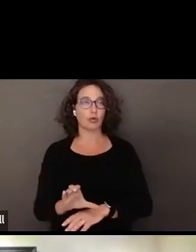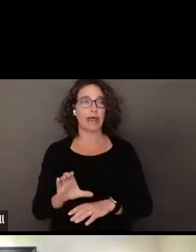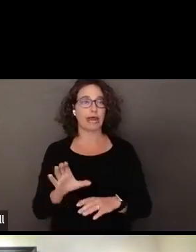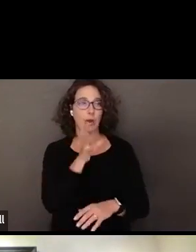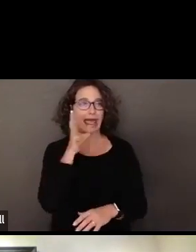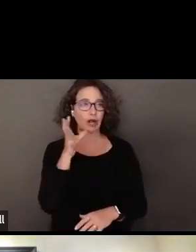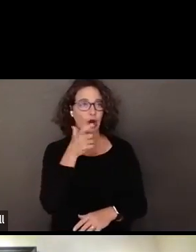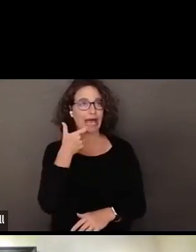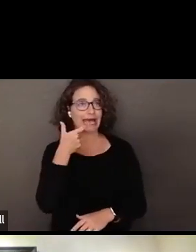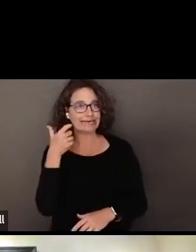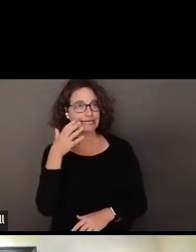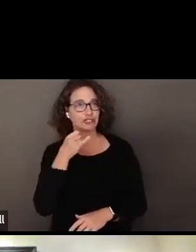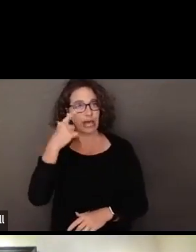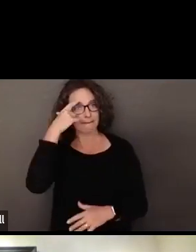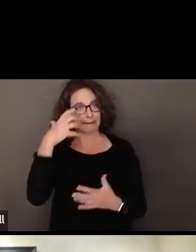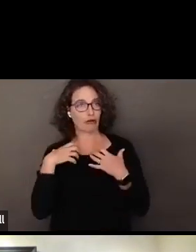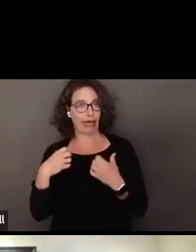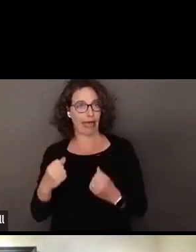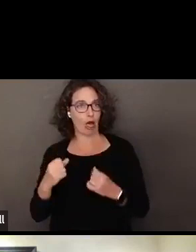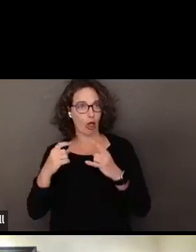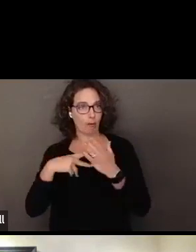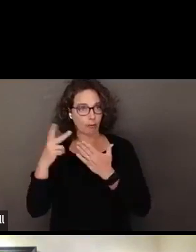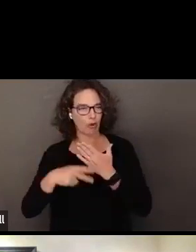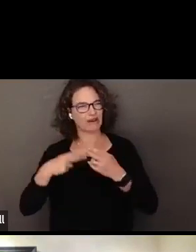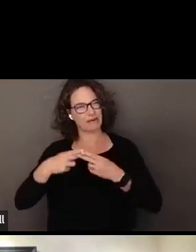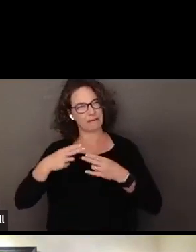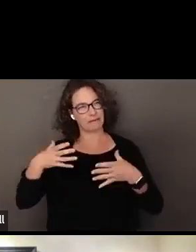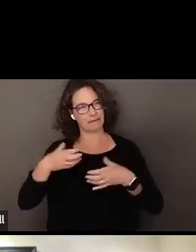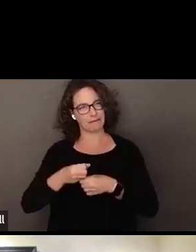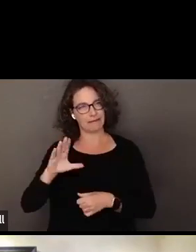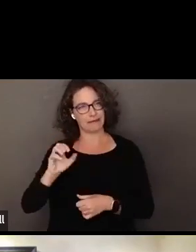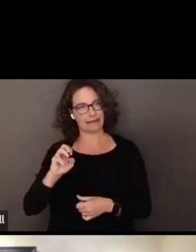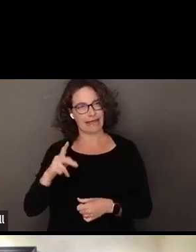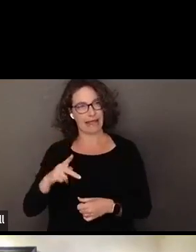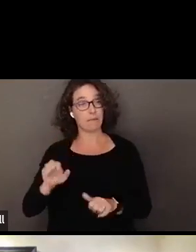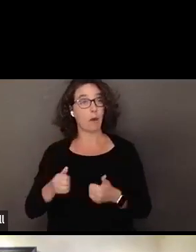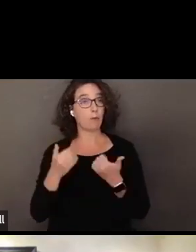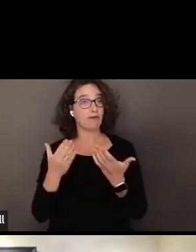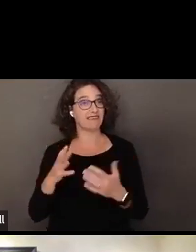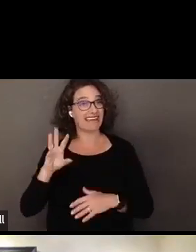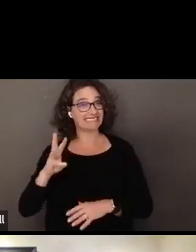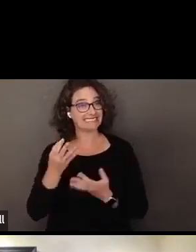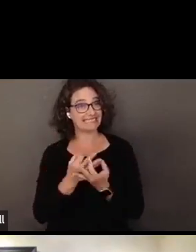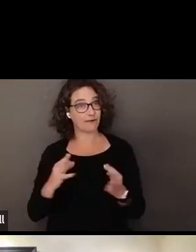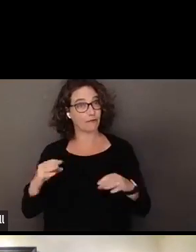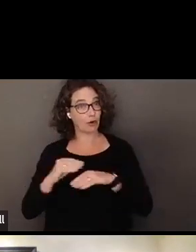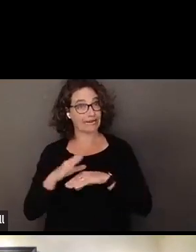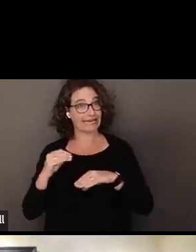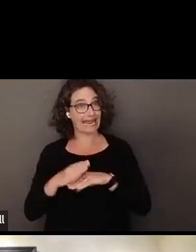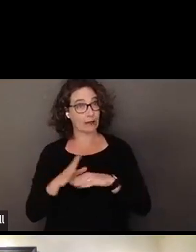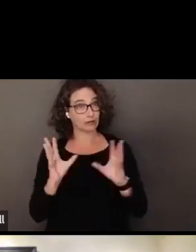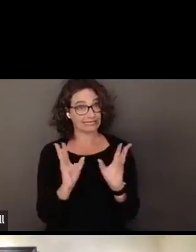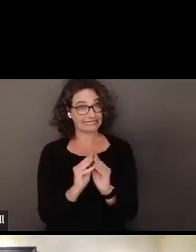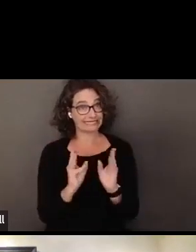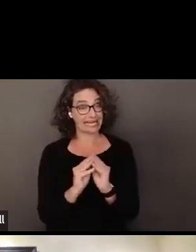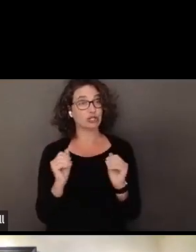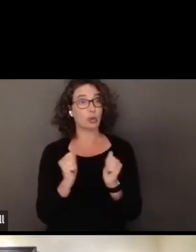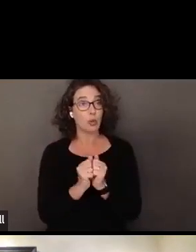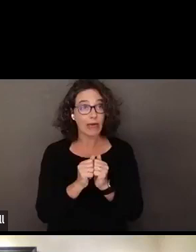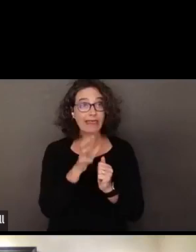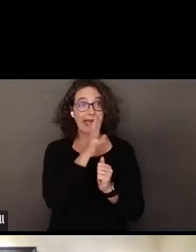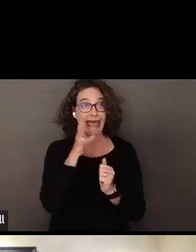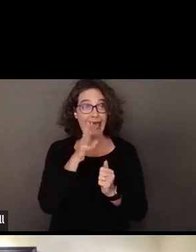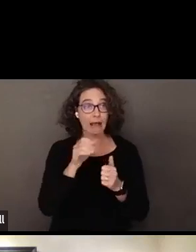Health Program, or CAMP, which provides 6 free counseling sessions with an ag provider who understands agricultural